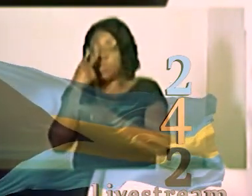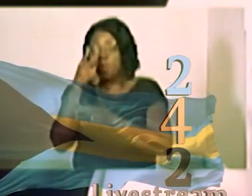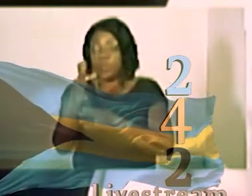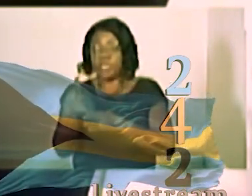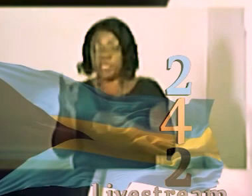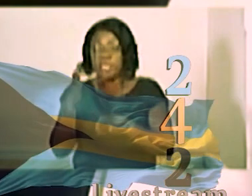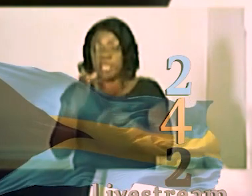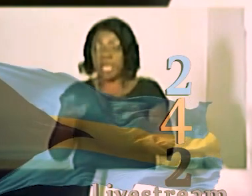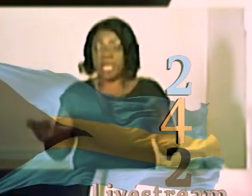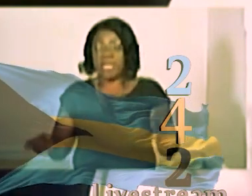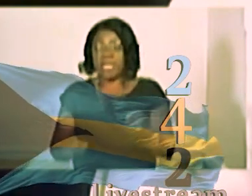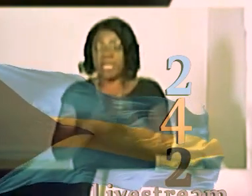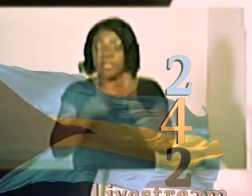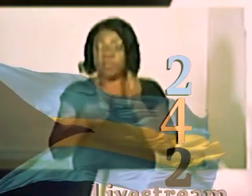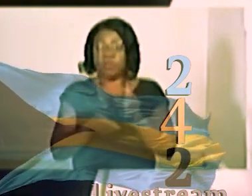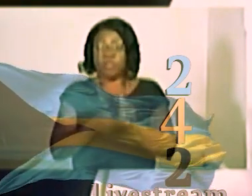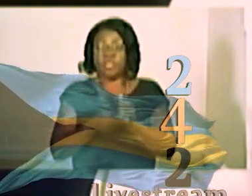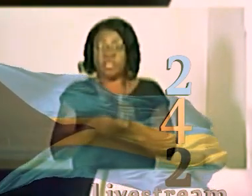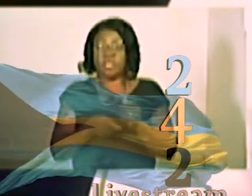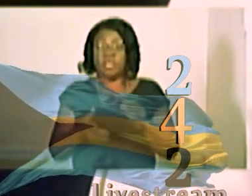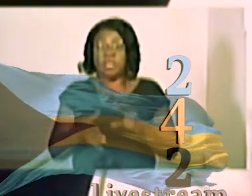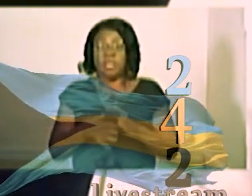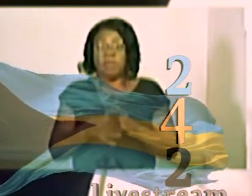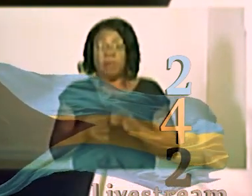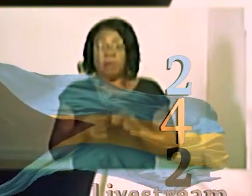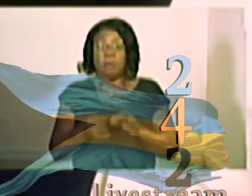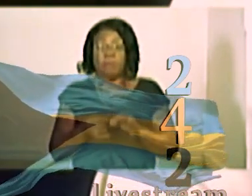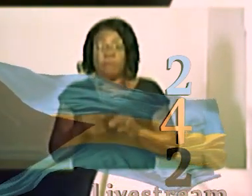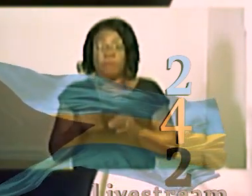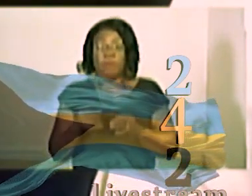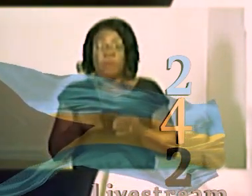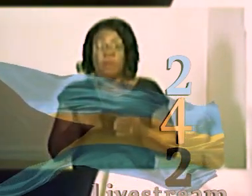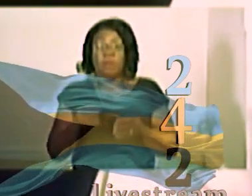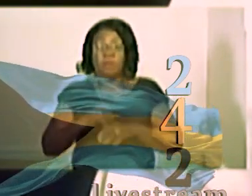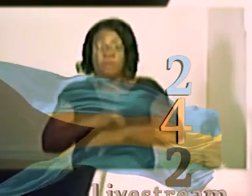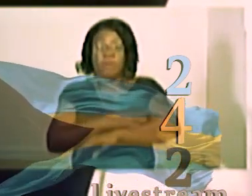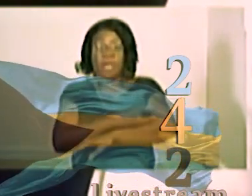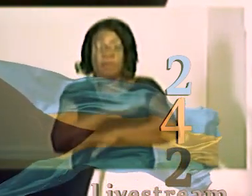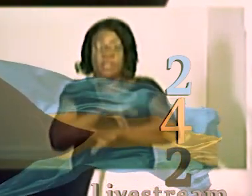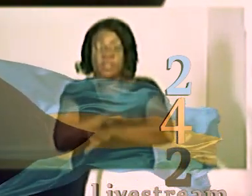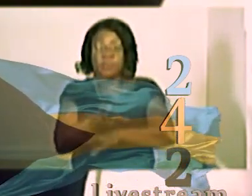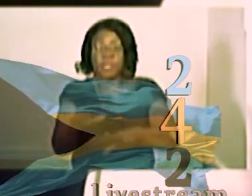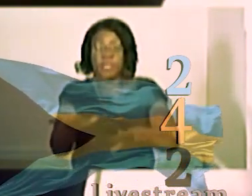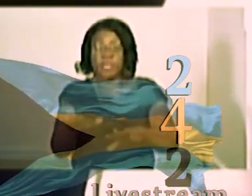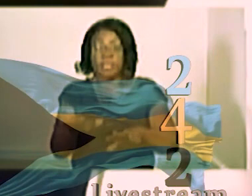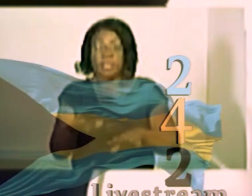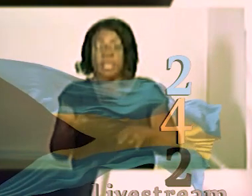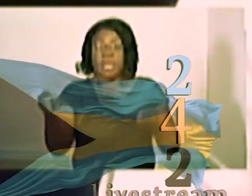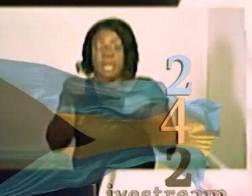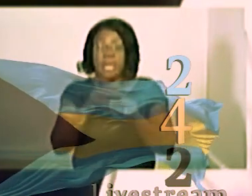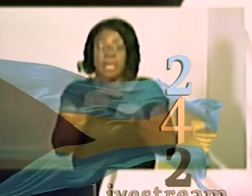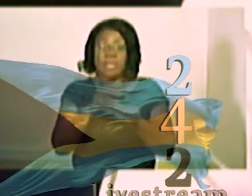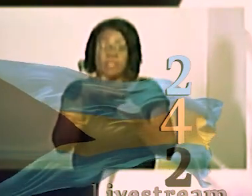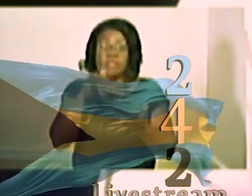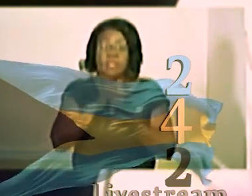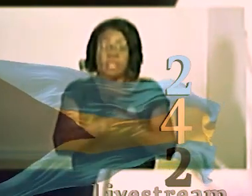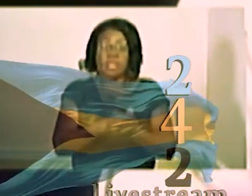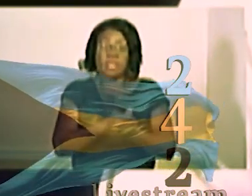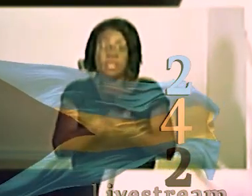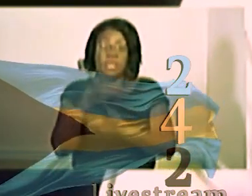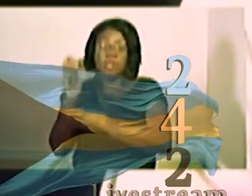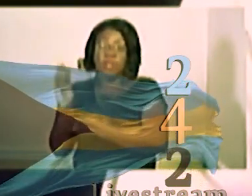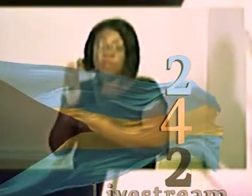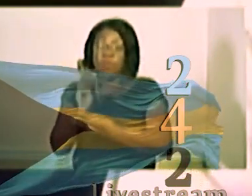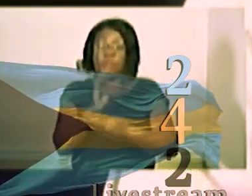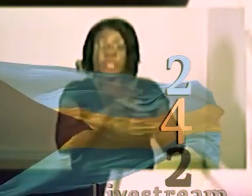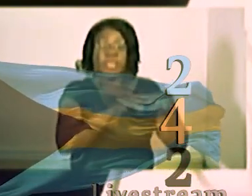an increase or resurgence, pardon me, in COVID-19 cases. Add to that the recent